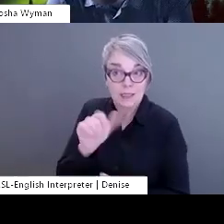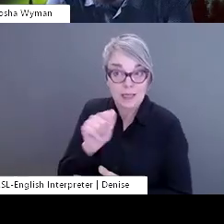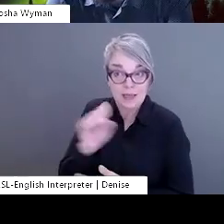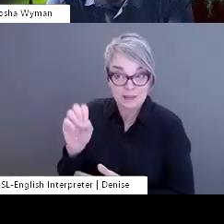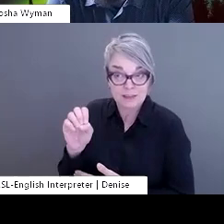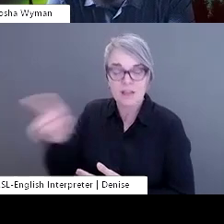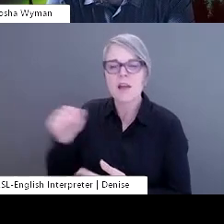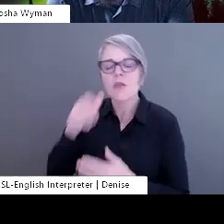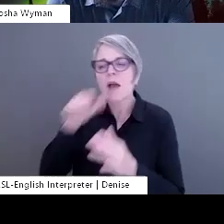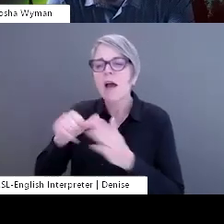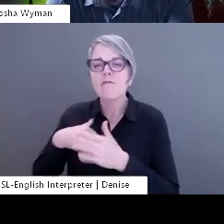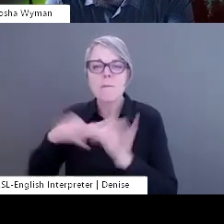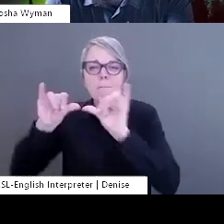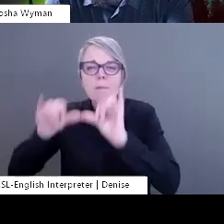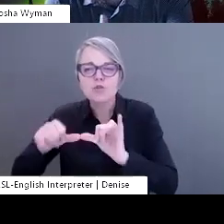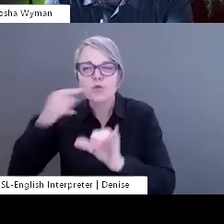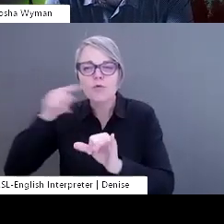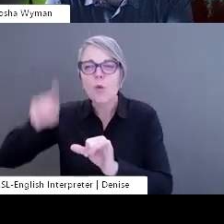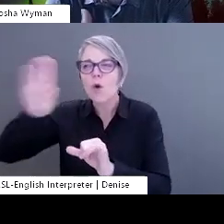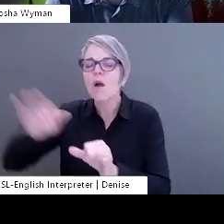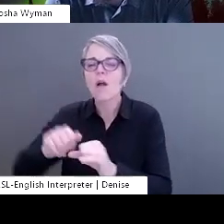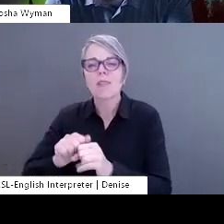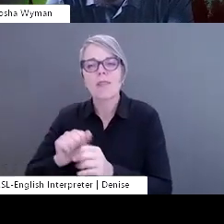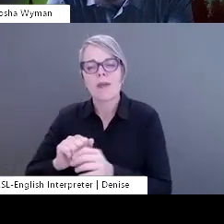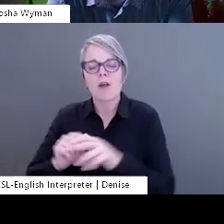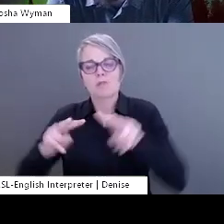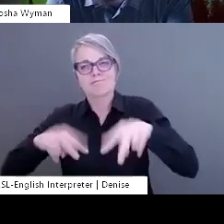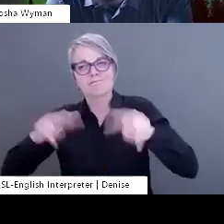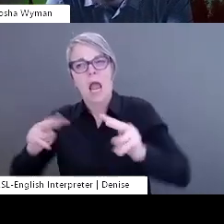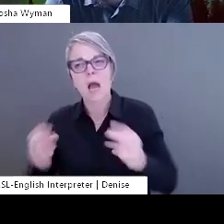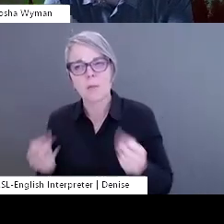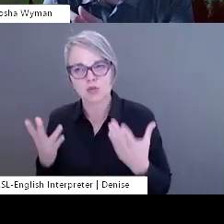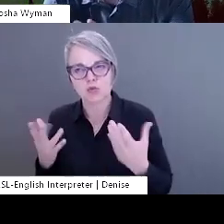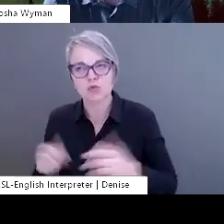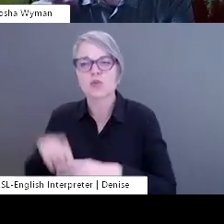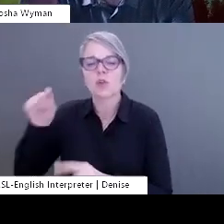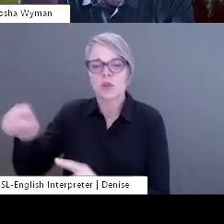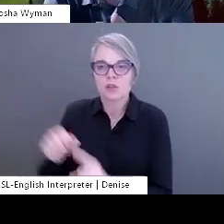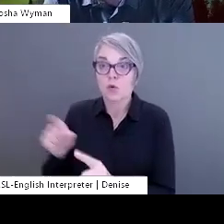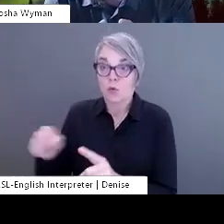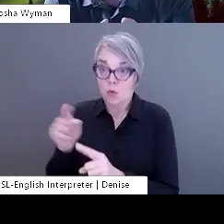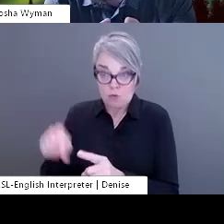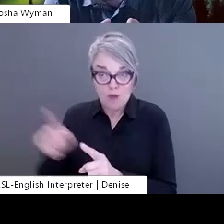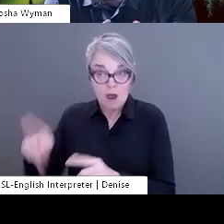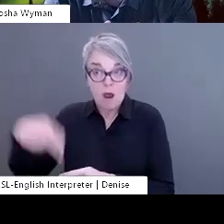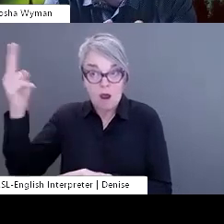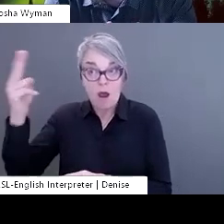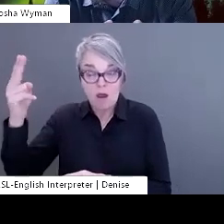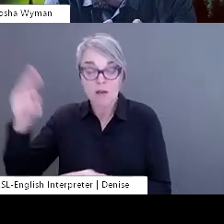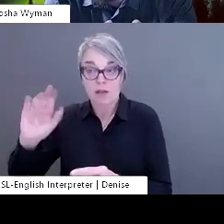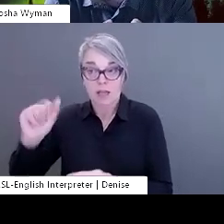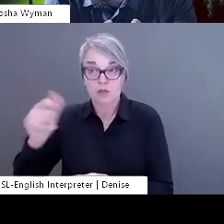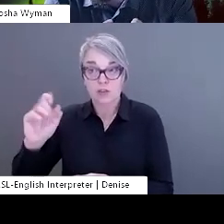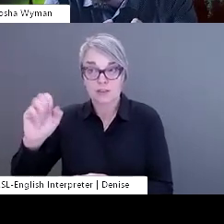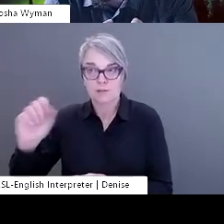of ageism. And essentially, those who scored higher on measures of ageism were more likely to have